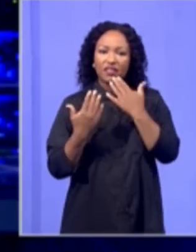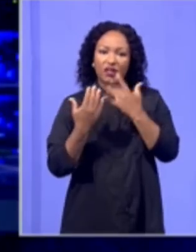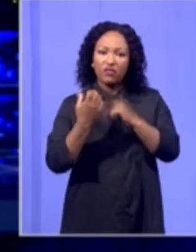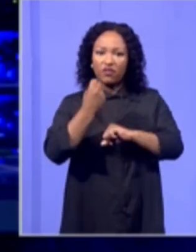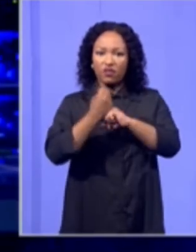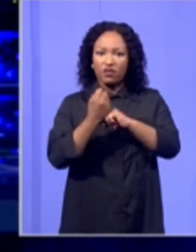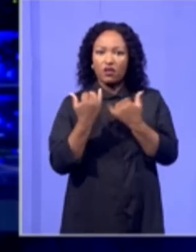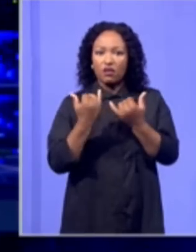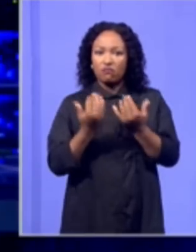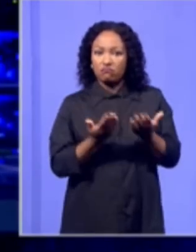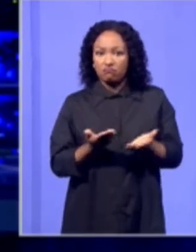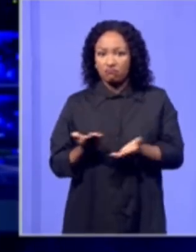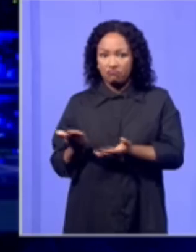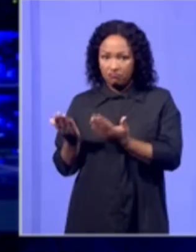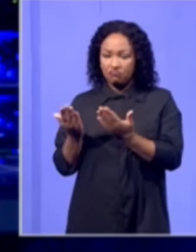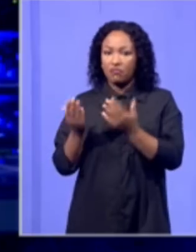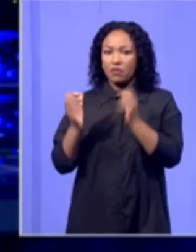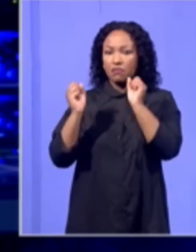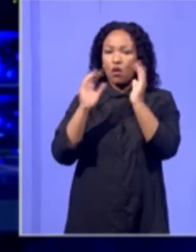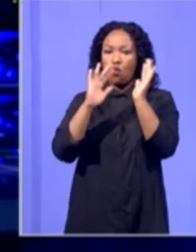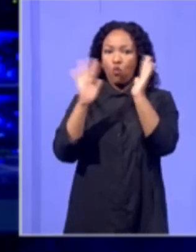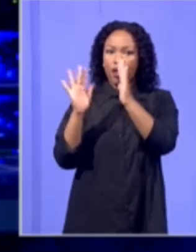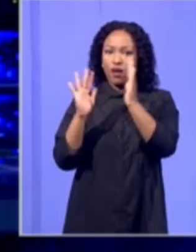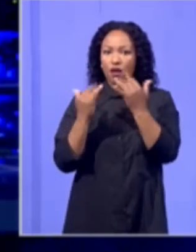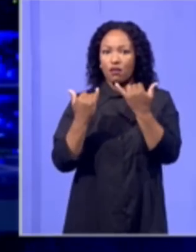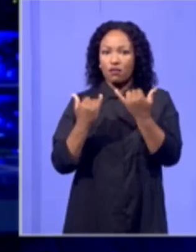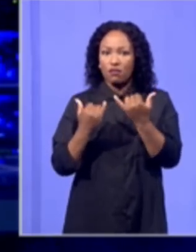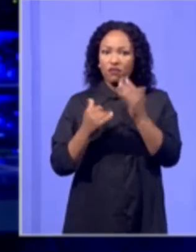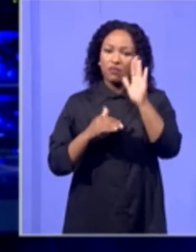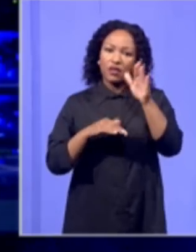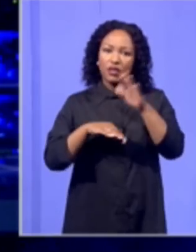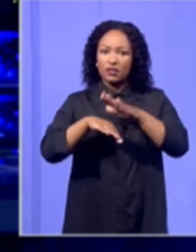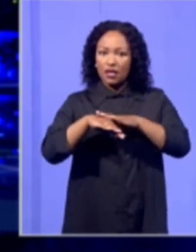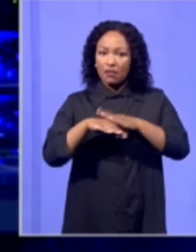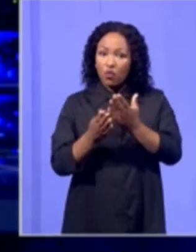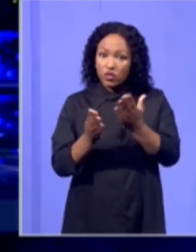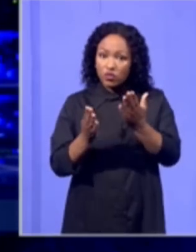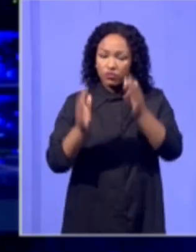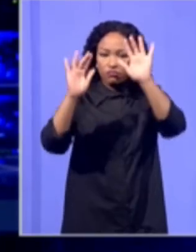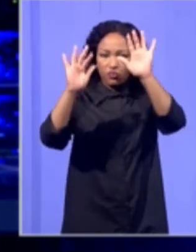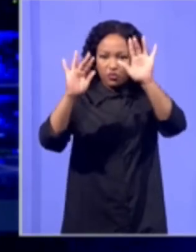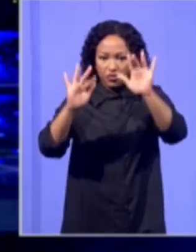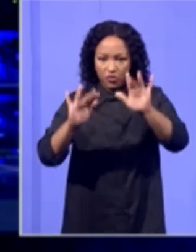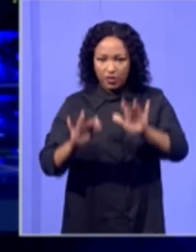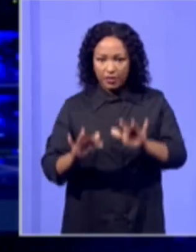jana re sutela ponelo pele ya maemo a bosa fitlhana kwa latela wetso pula.